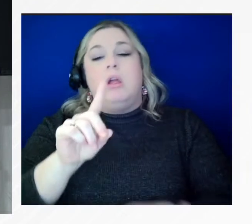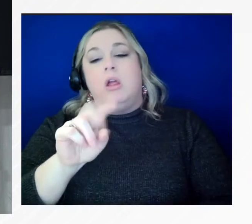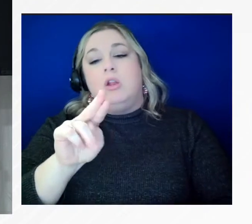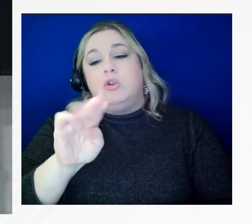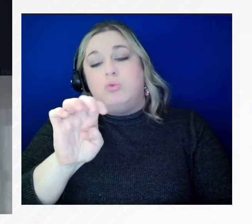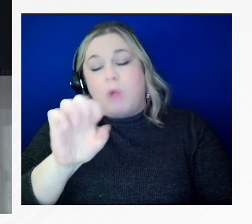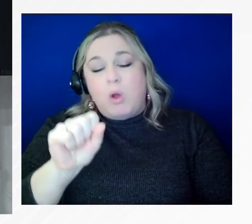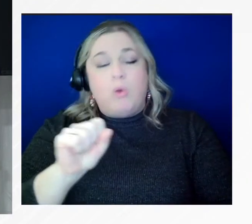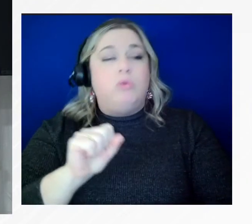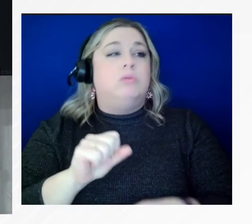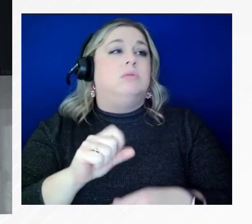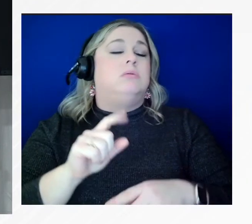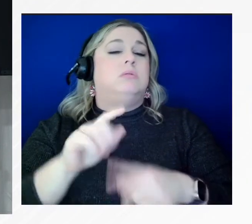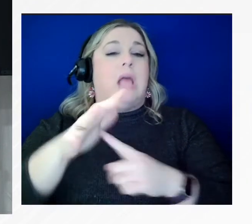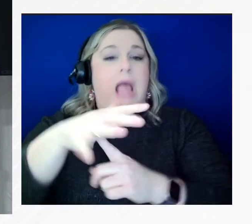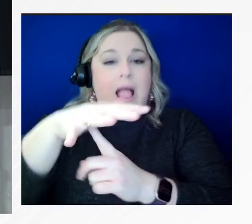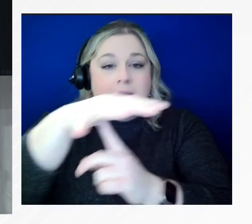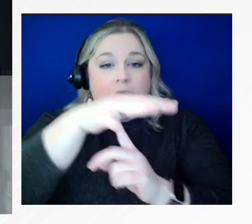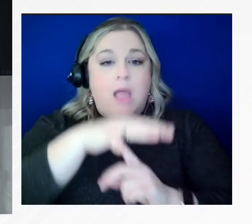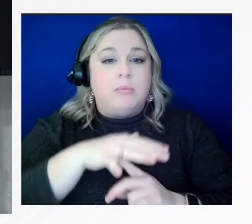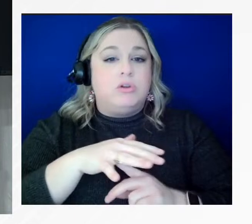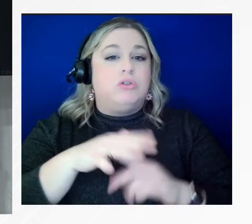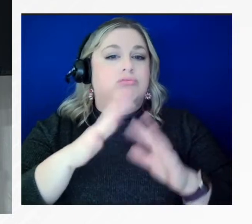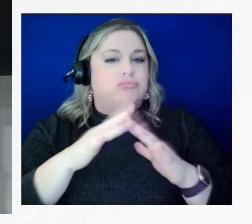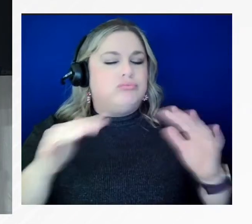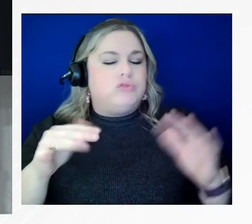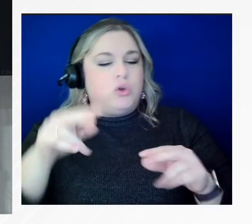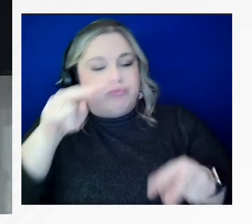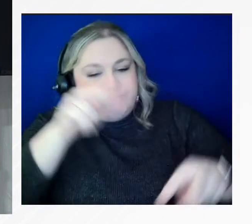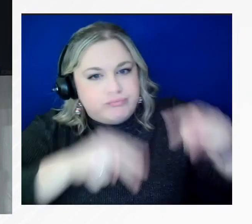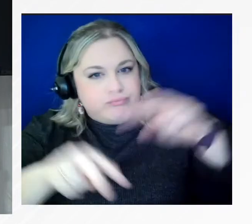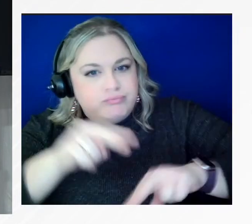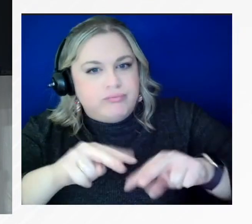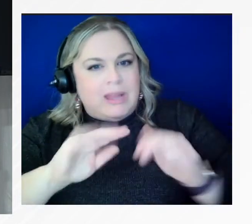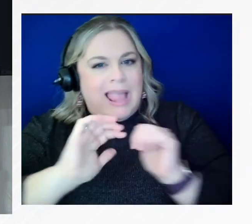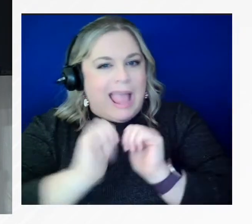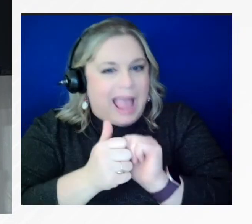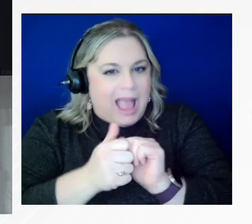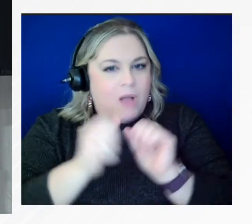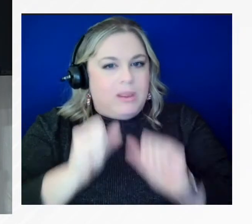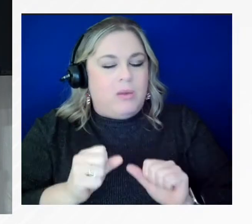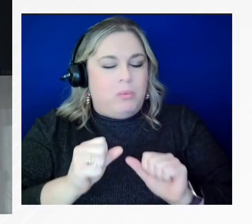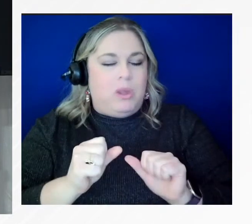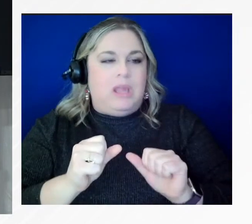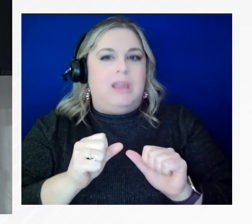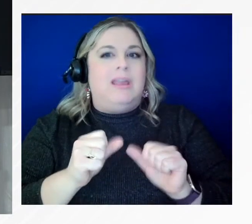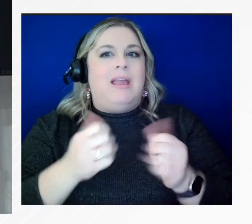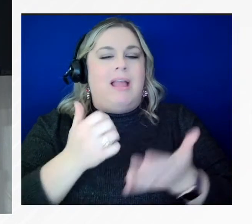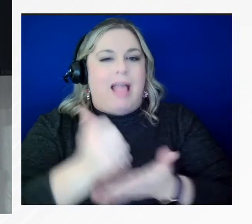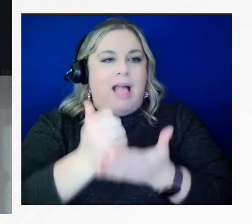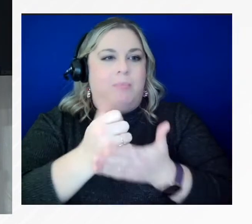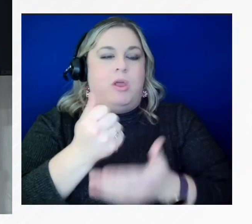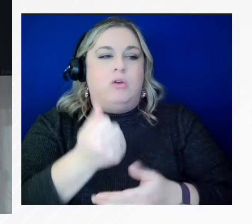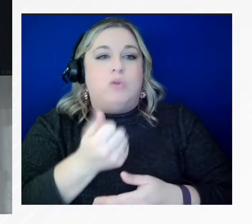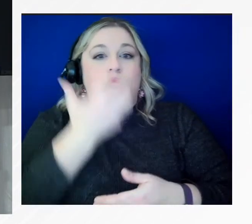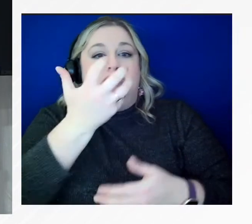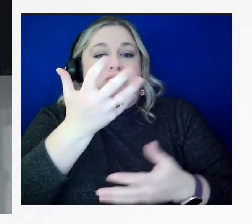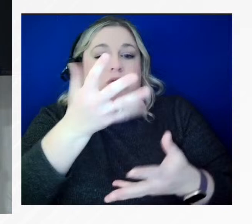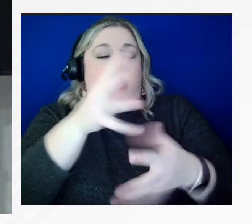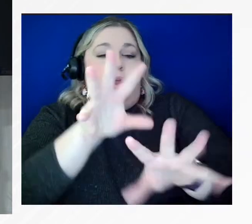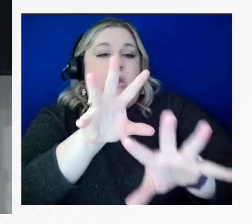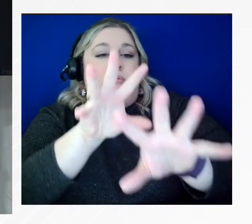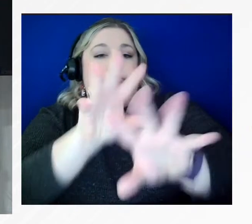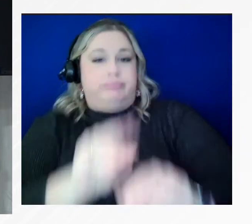are continuing to look at ways to get in there and bring full containment to this incident. We will continue to update